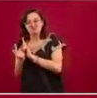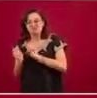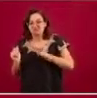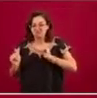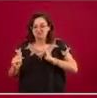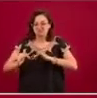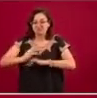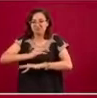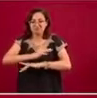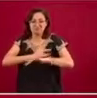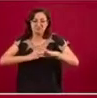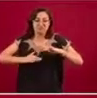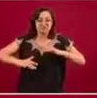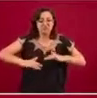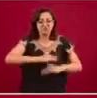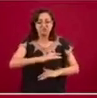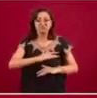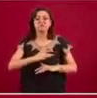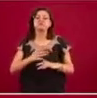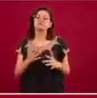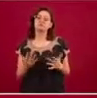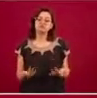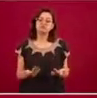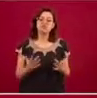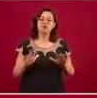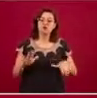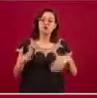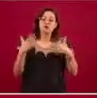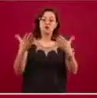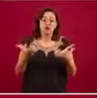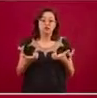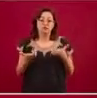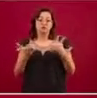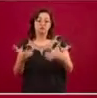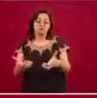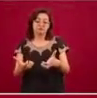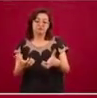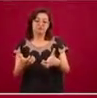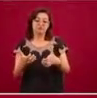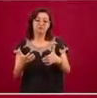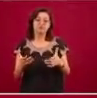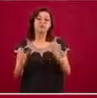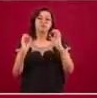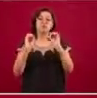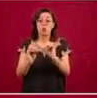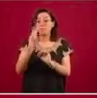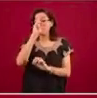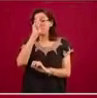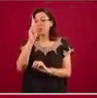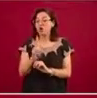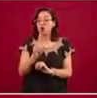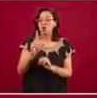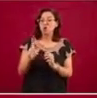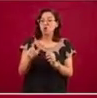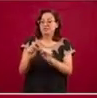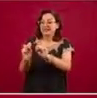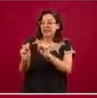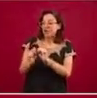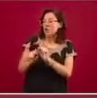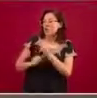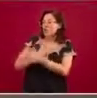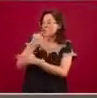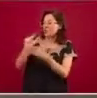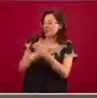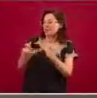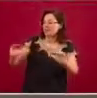transmit the virus to this person. If the safe distancing measures are not implemented, if people are still interacting with each